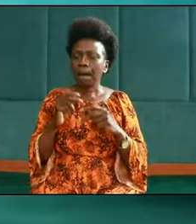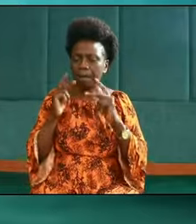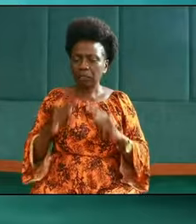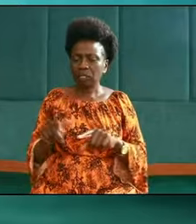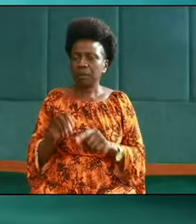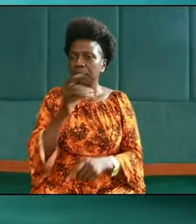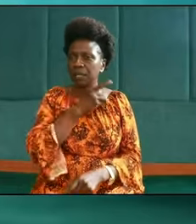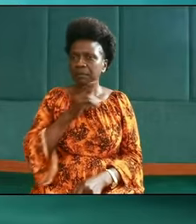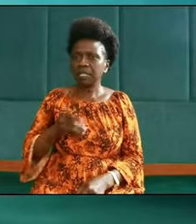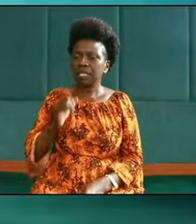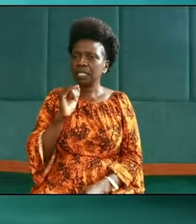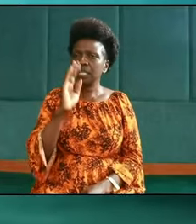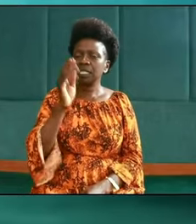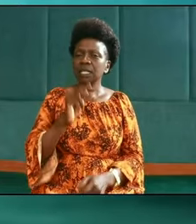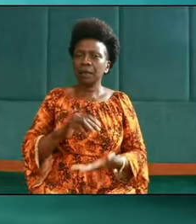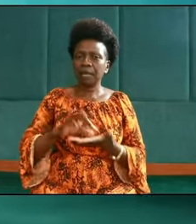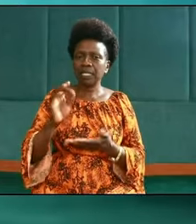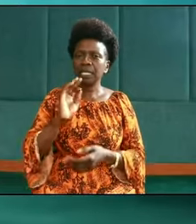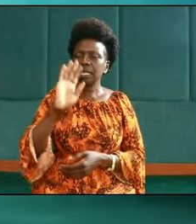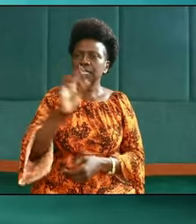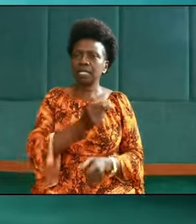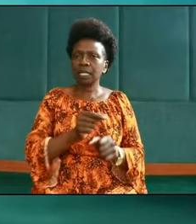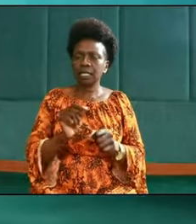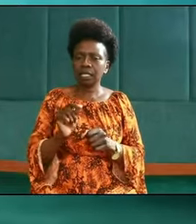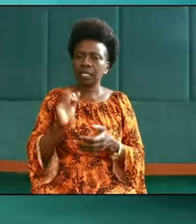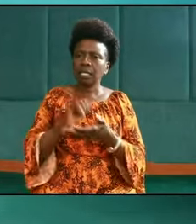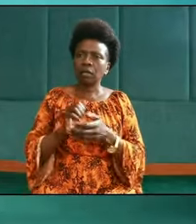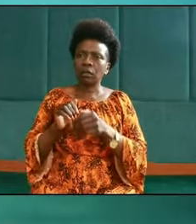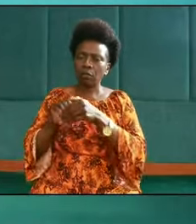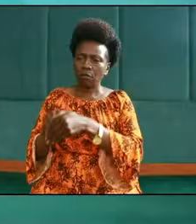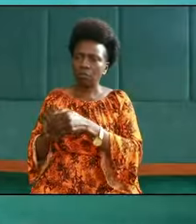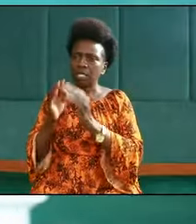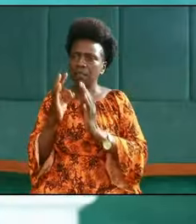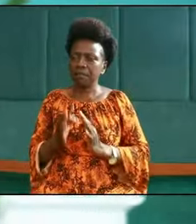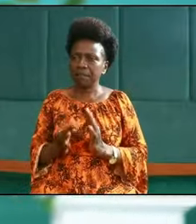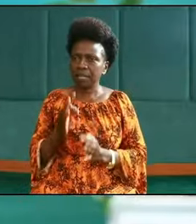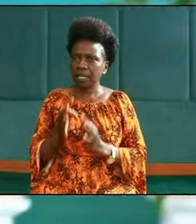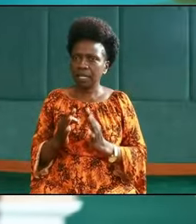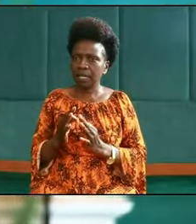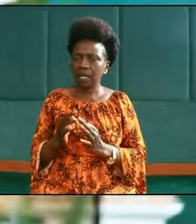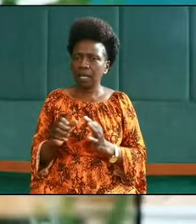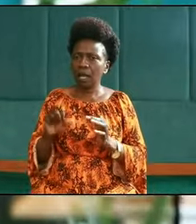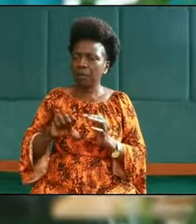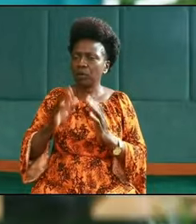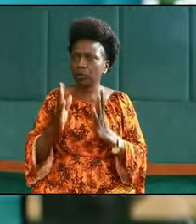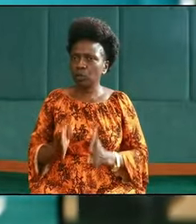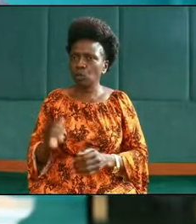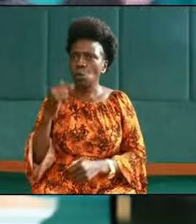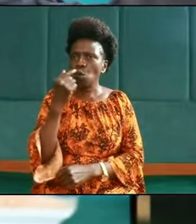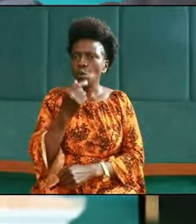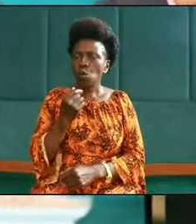his spirit, his grace, that follows even a prostitute